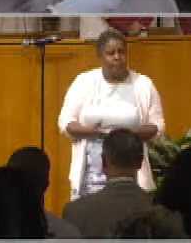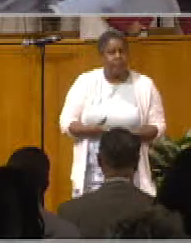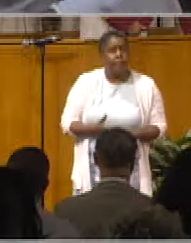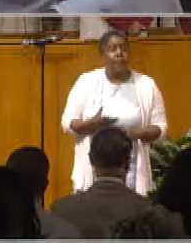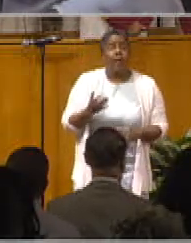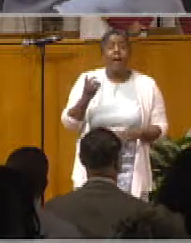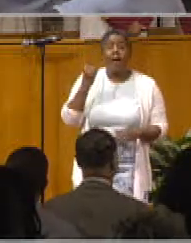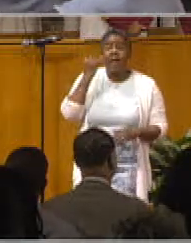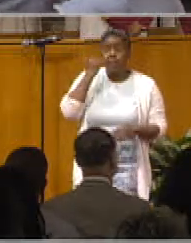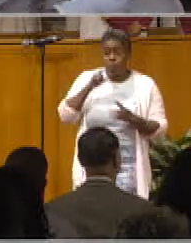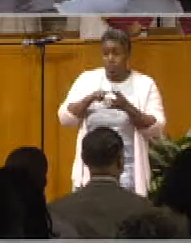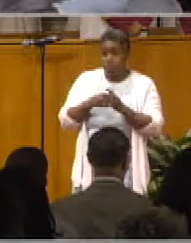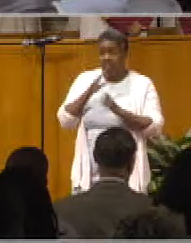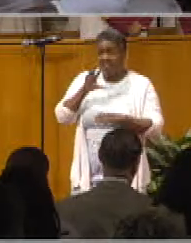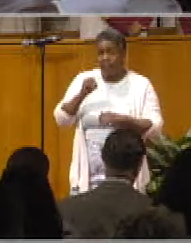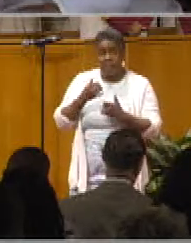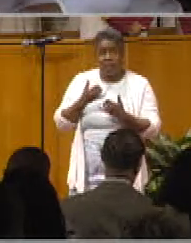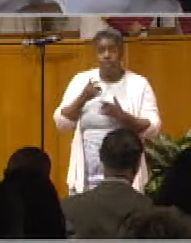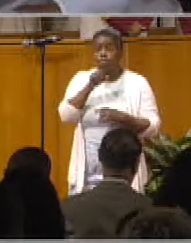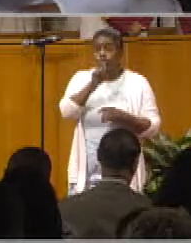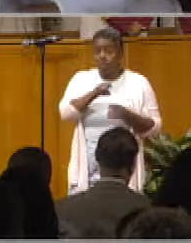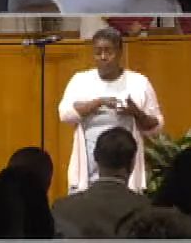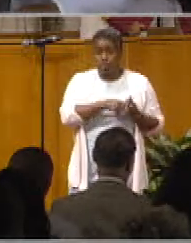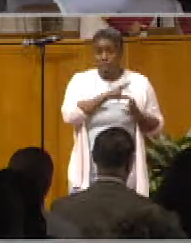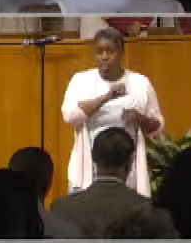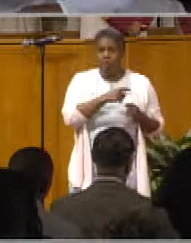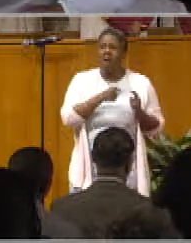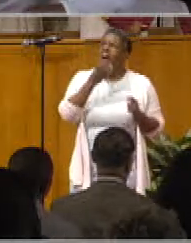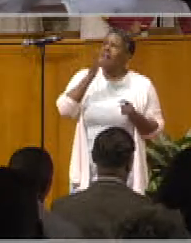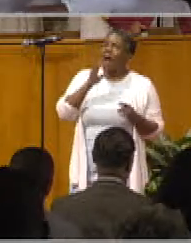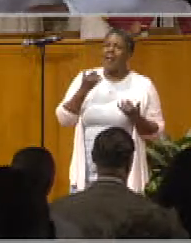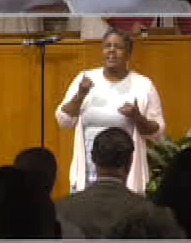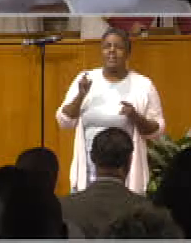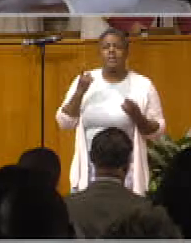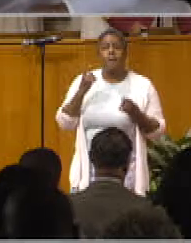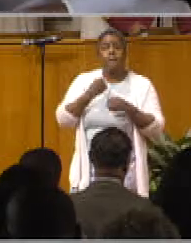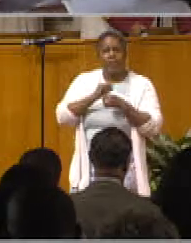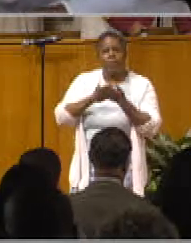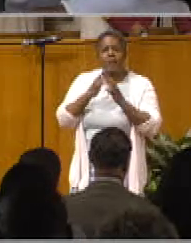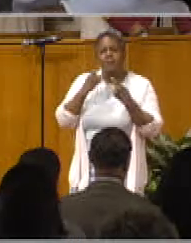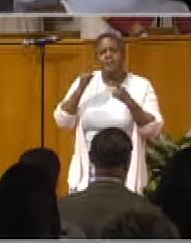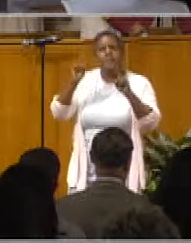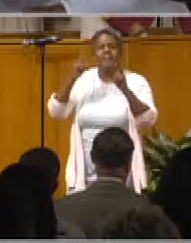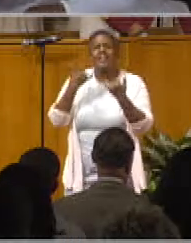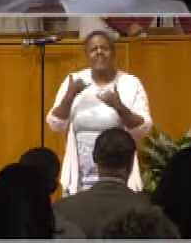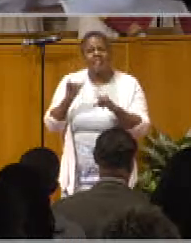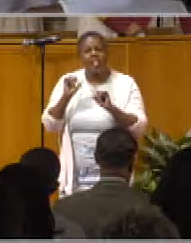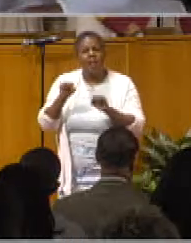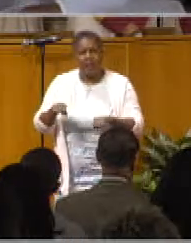If you start at 50, but you should have started at 30, God can still make it work.